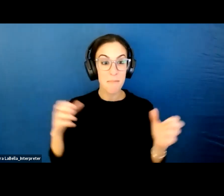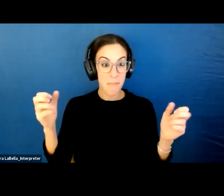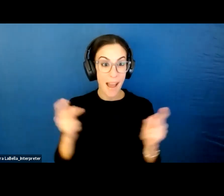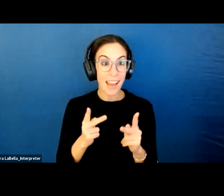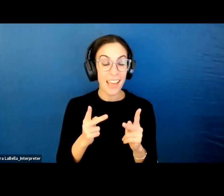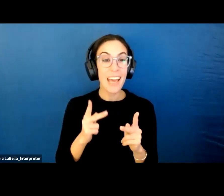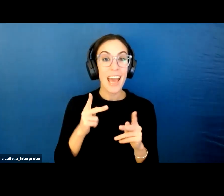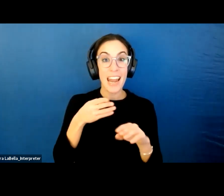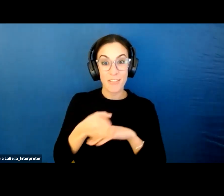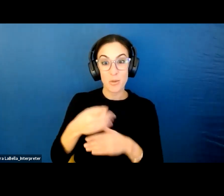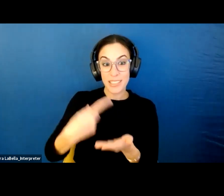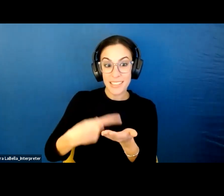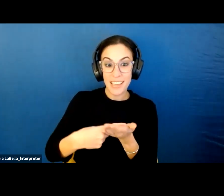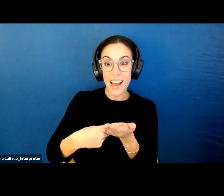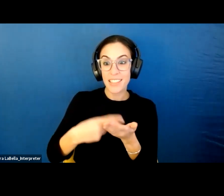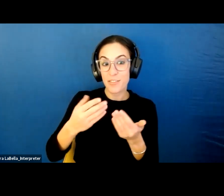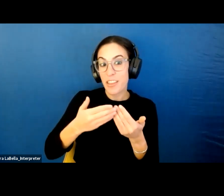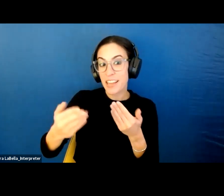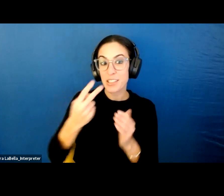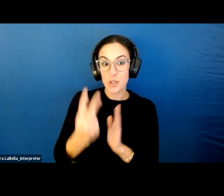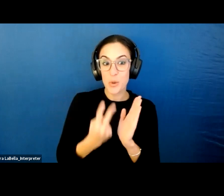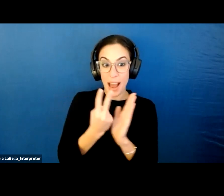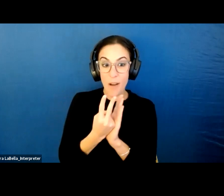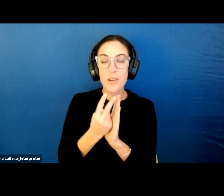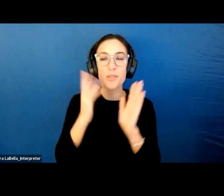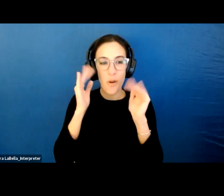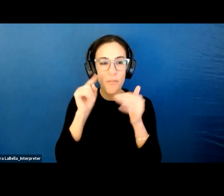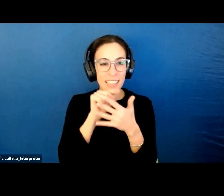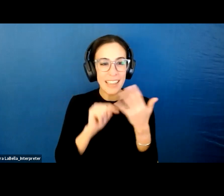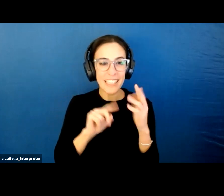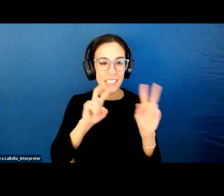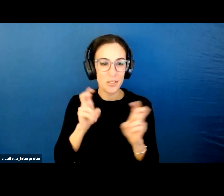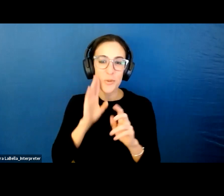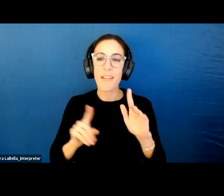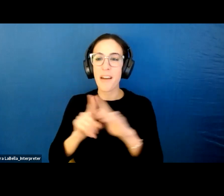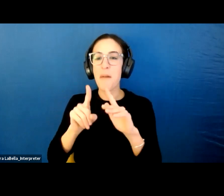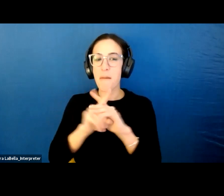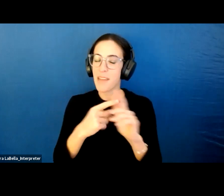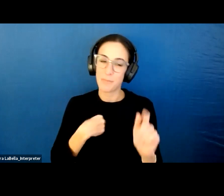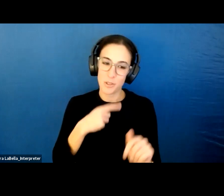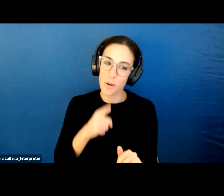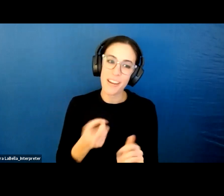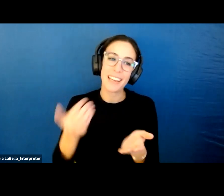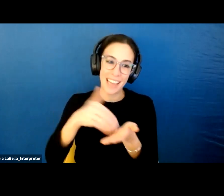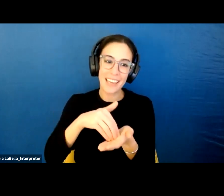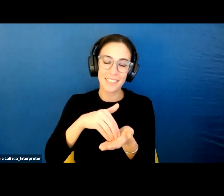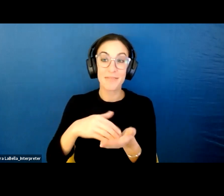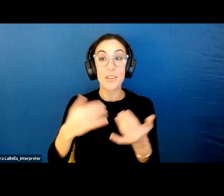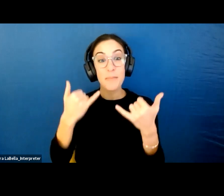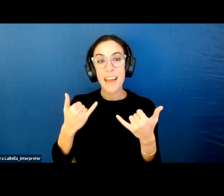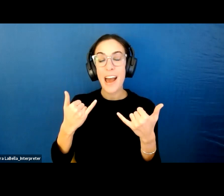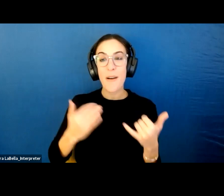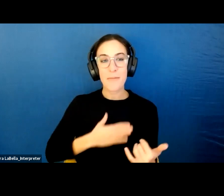course of the coming few hours, these issues will come up, I'm sure, again. I'm now pleased to hand